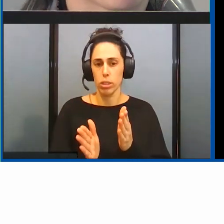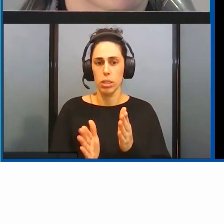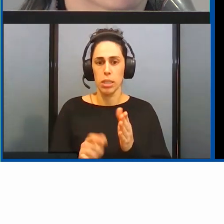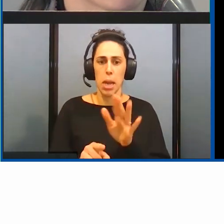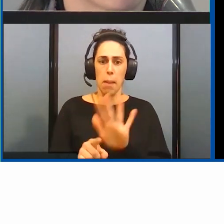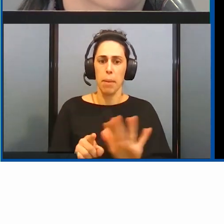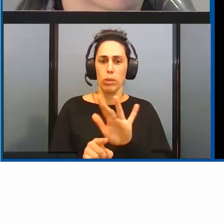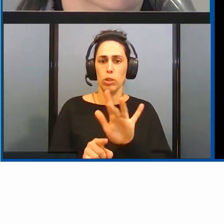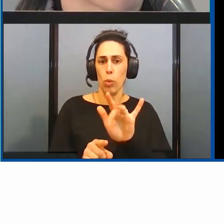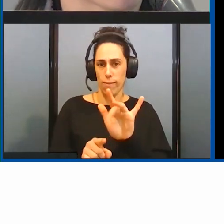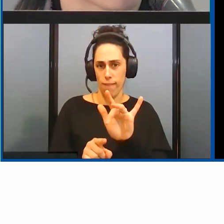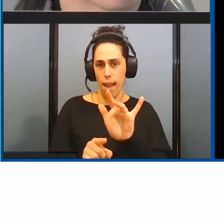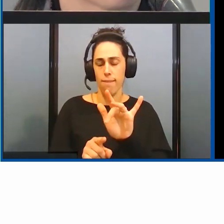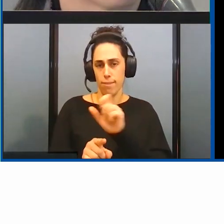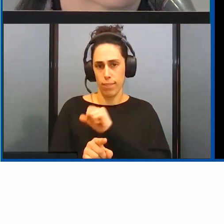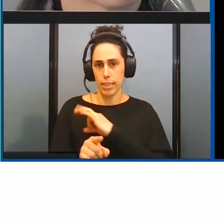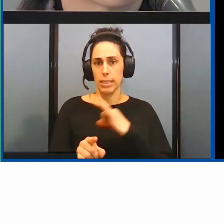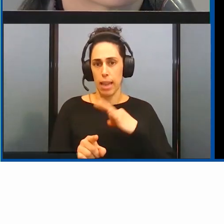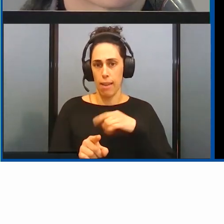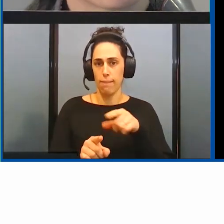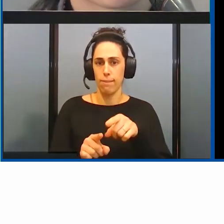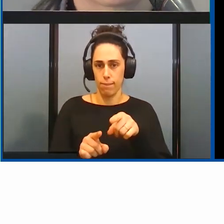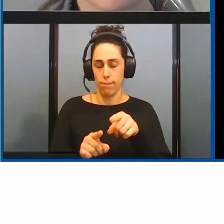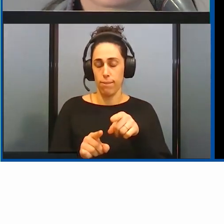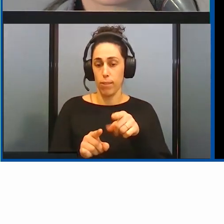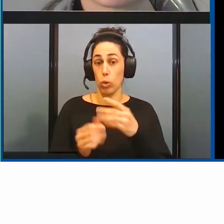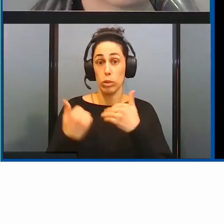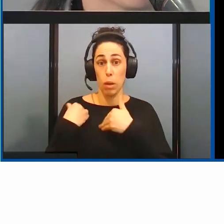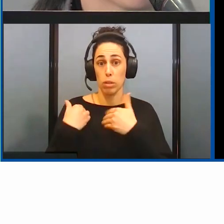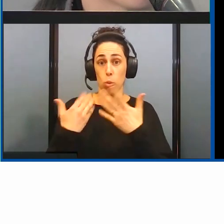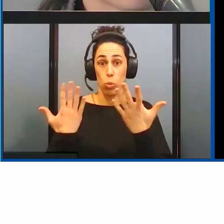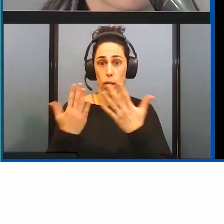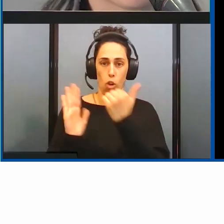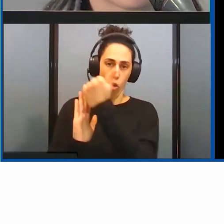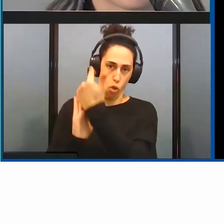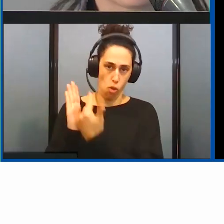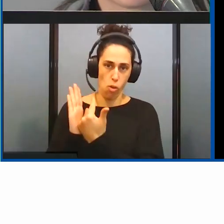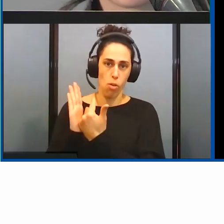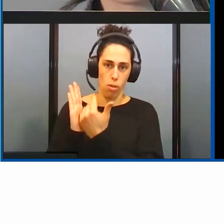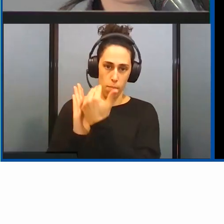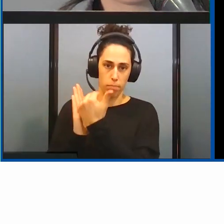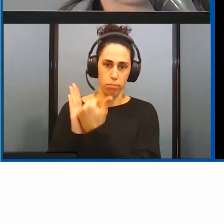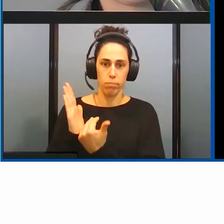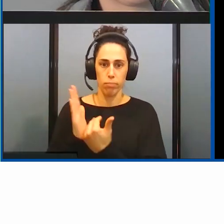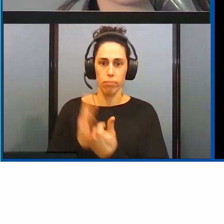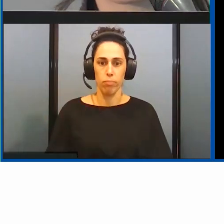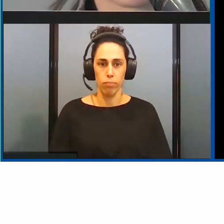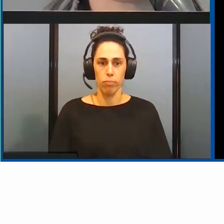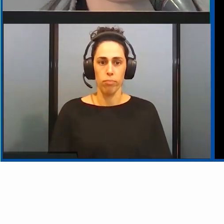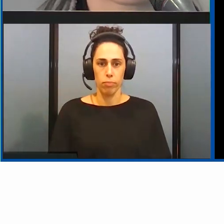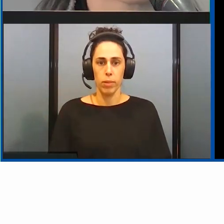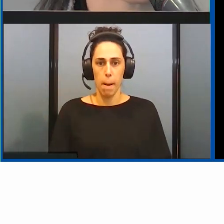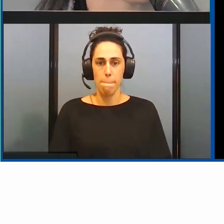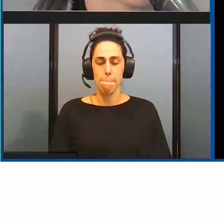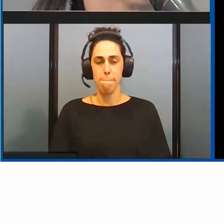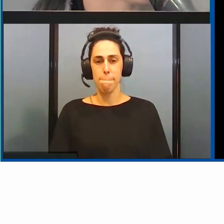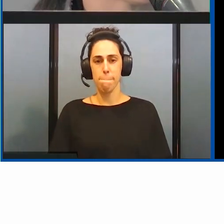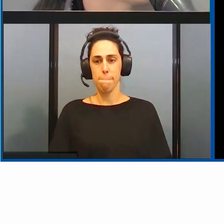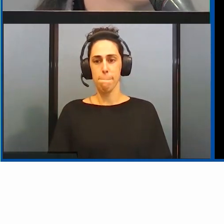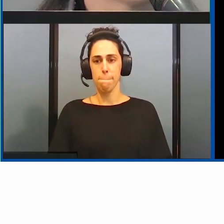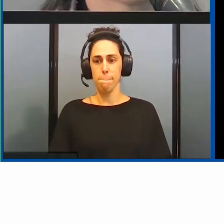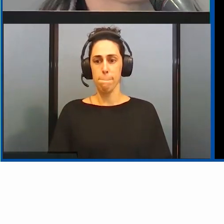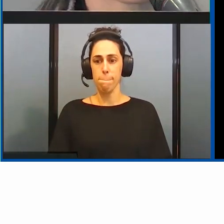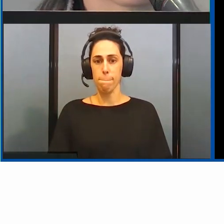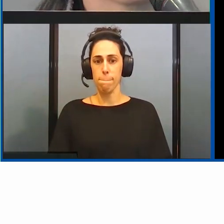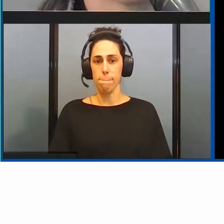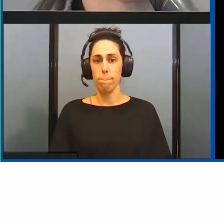focusing specifically on these things. So sometimes they'll be like they can't do the direct legal